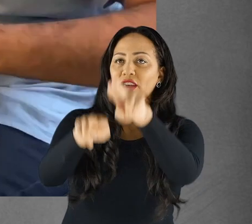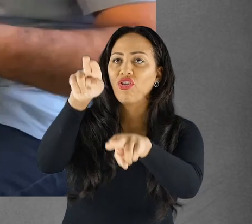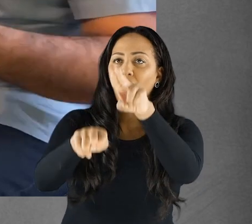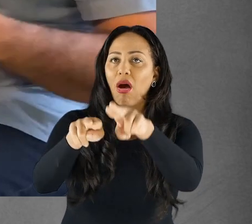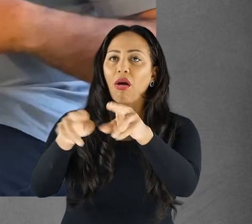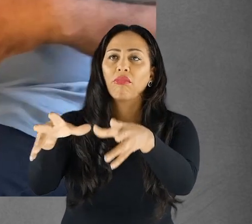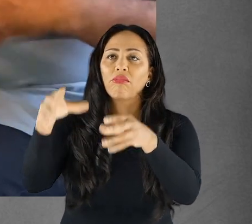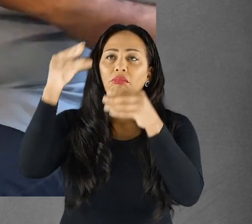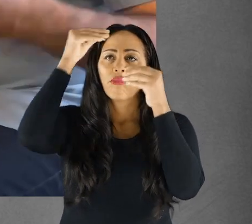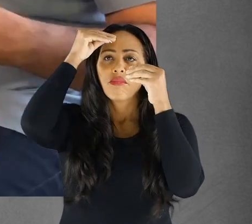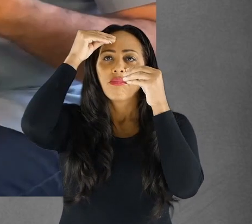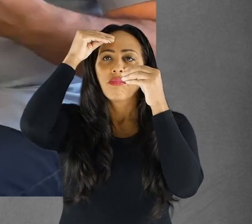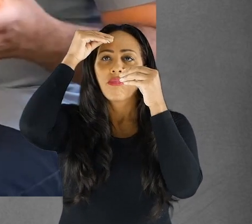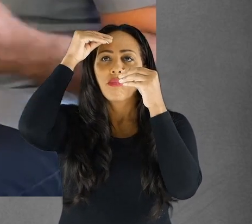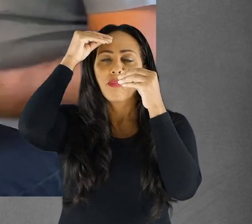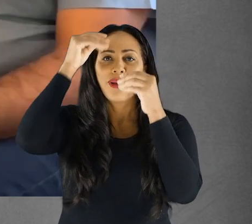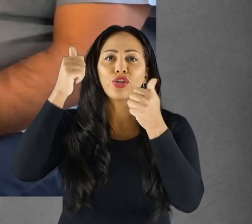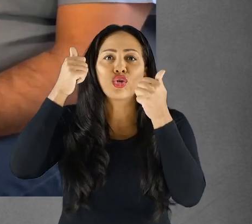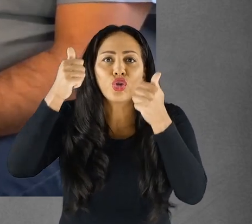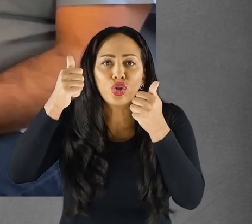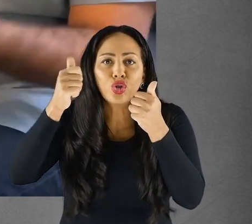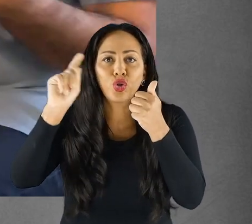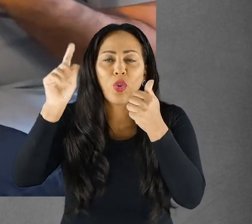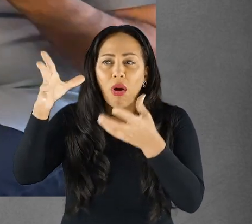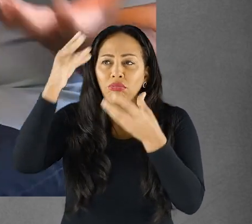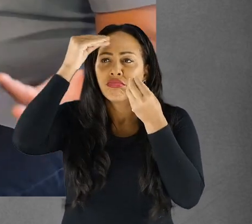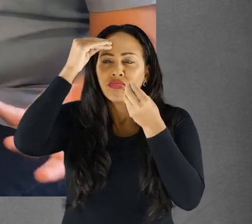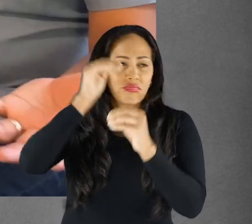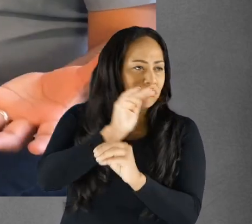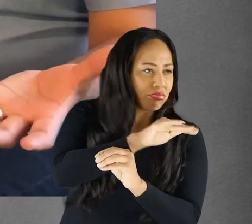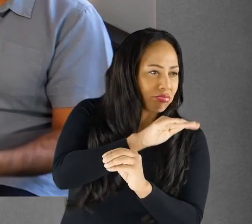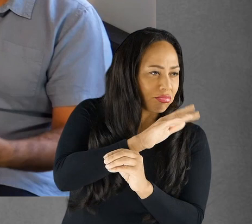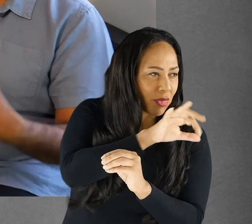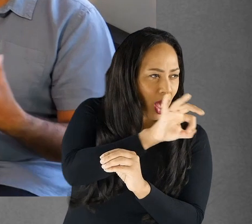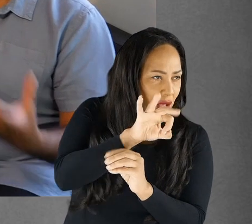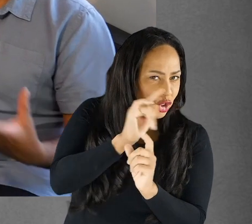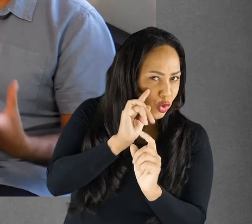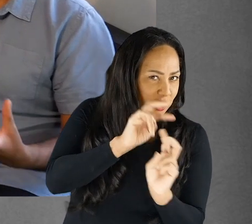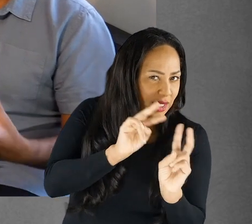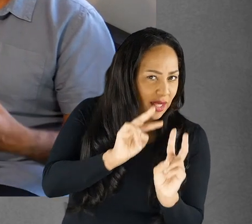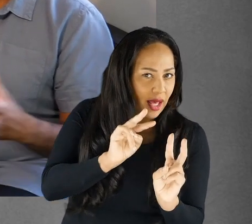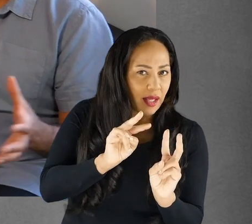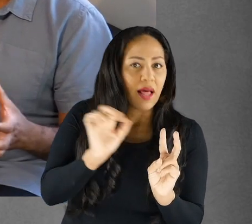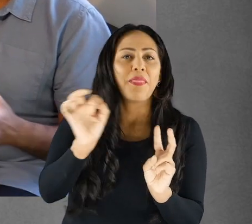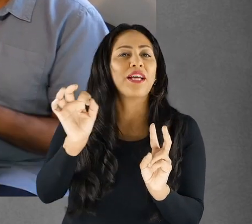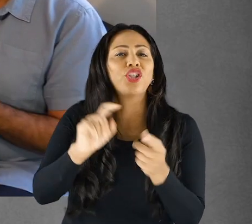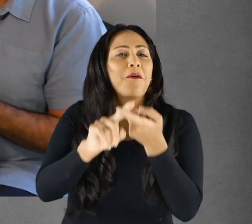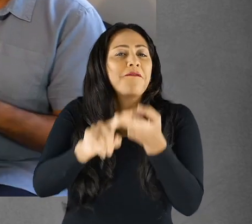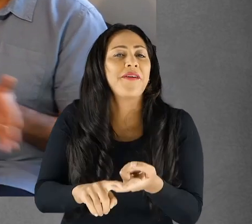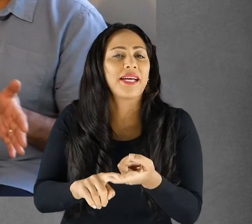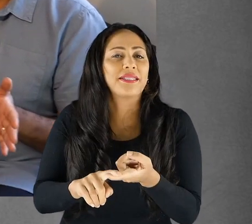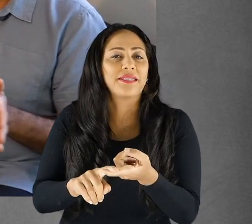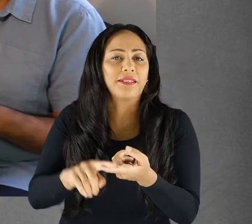ask people and work with them, rather than kind of, because there is no set dimension for the world, you know.